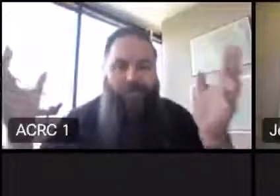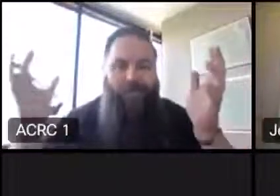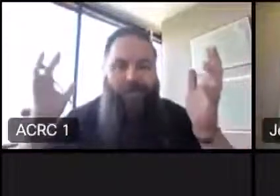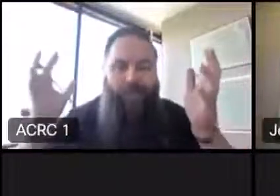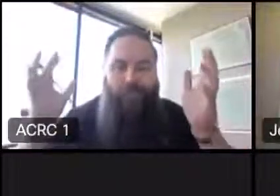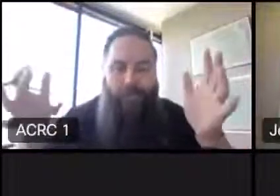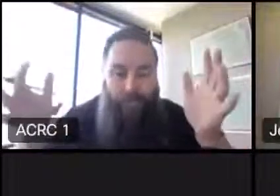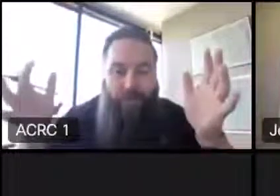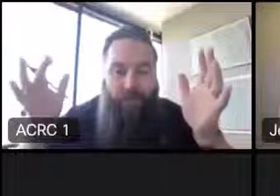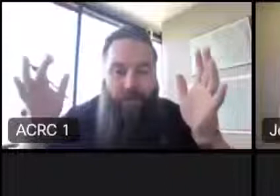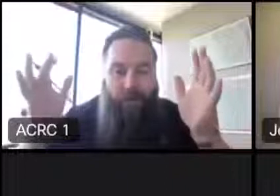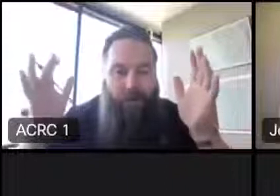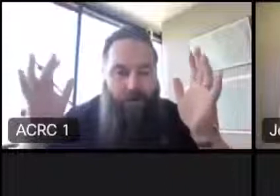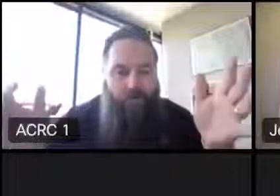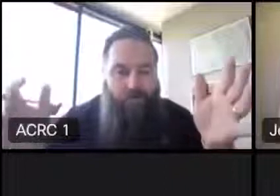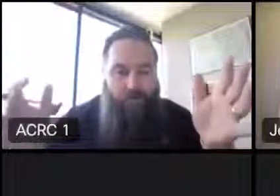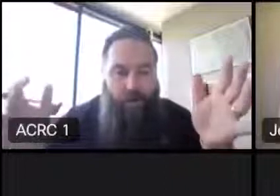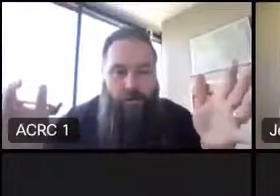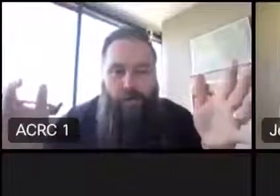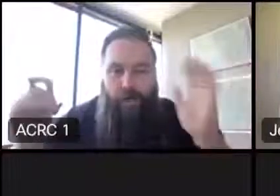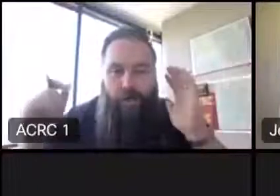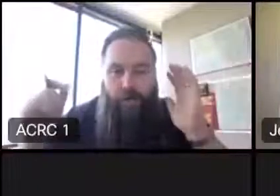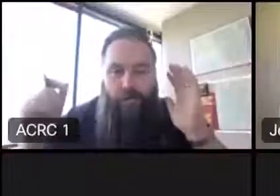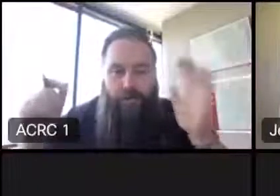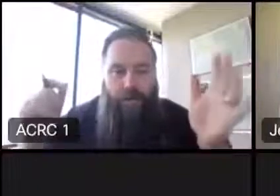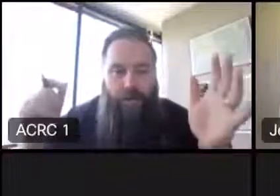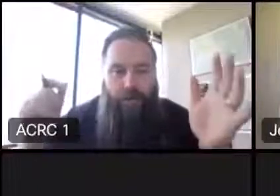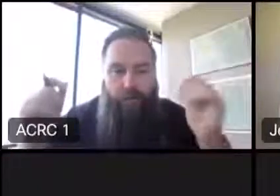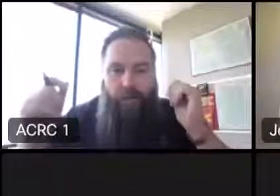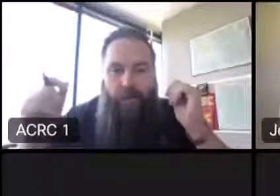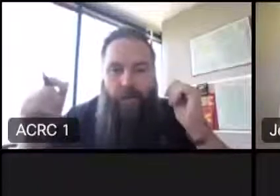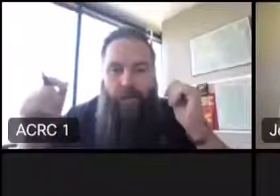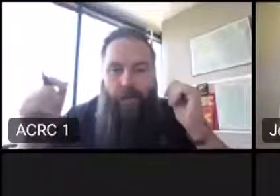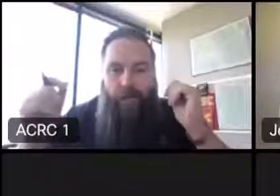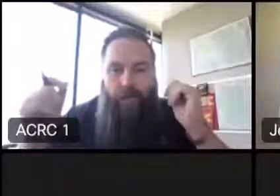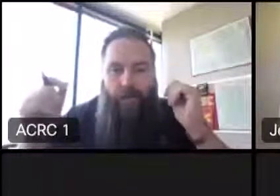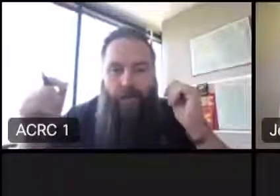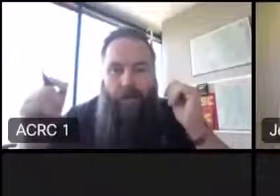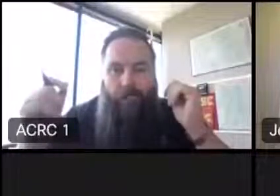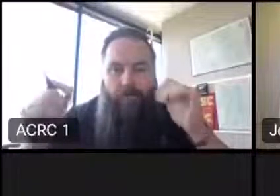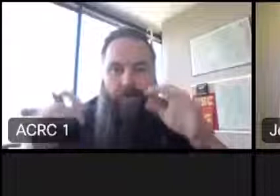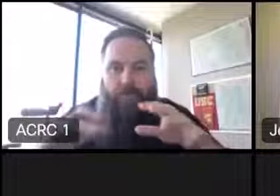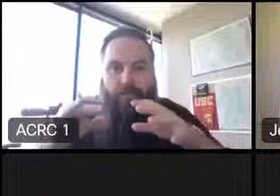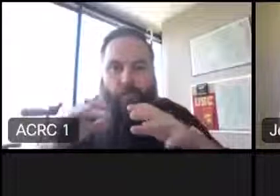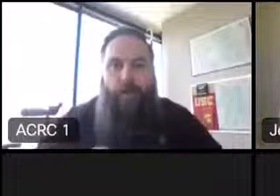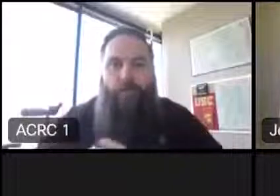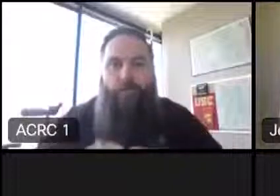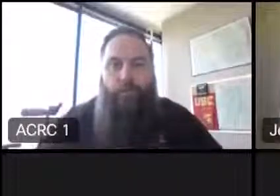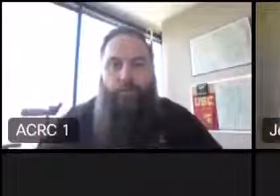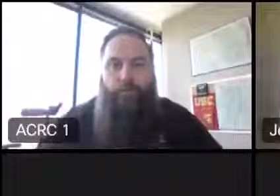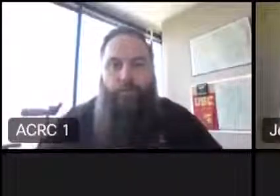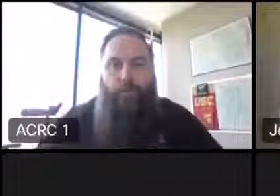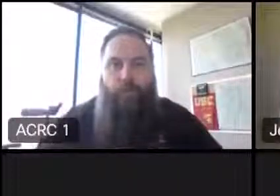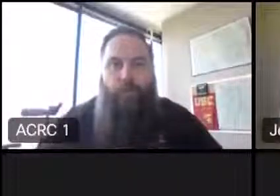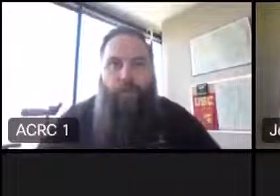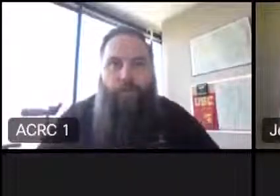into the meeting, which is going to be on October 12th at 10 a.m. And I just want